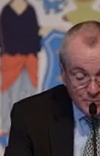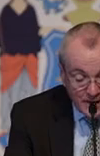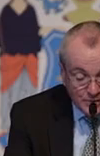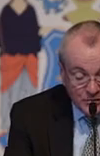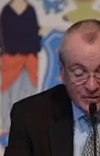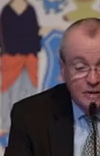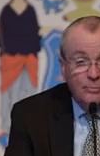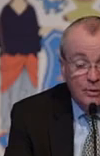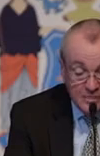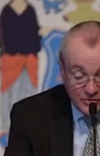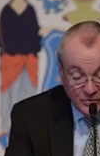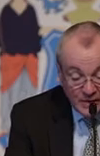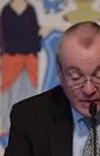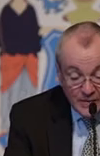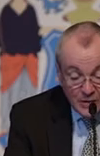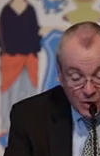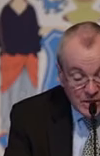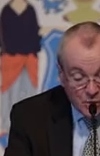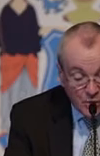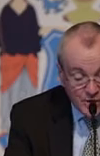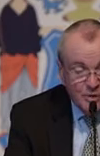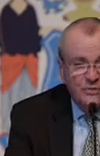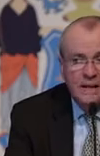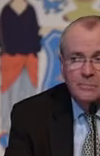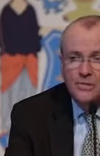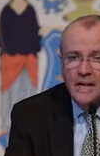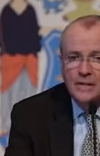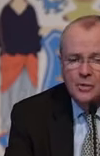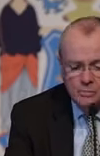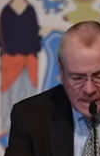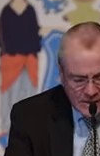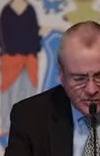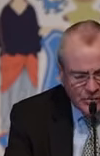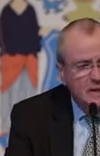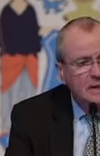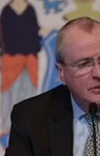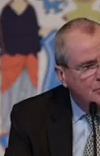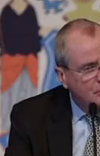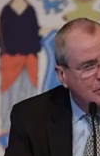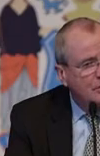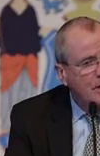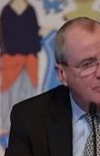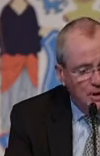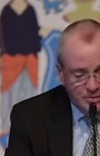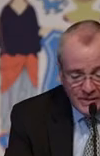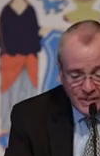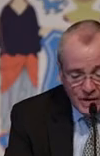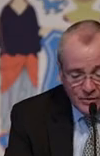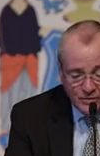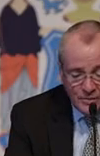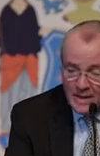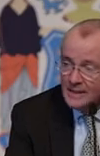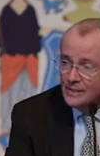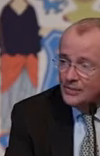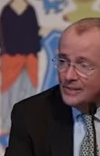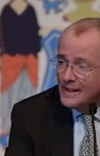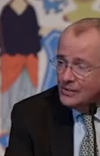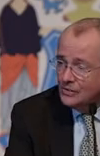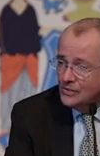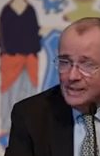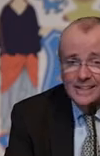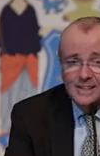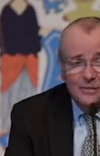Newbridge Medical Center in Paramus. And the Army Corps is providing tremendous assistance at both. General Semonite is the